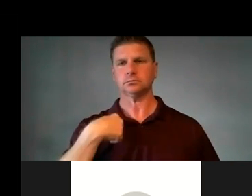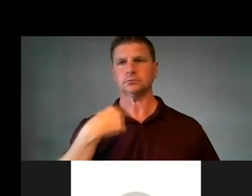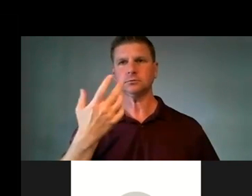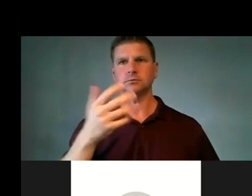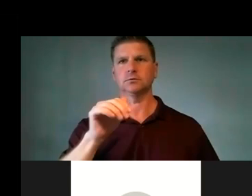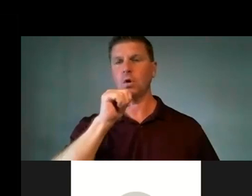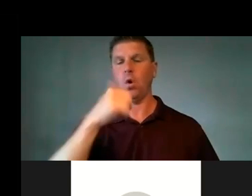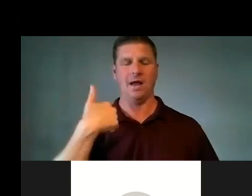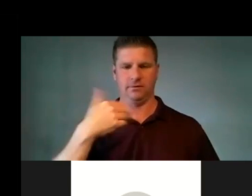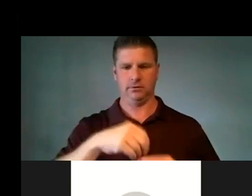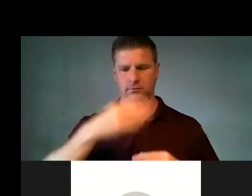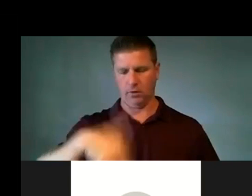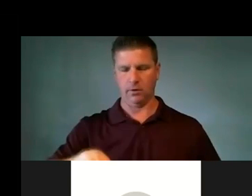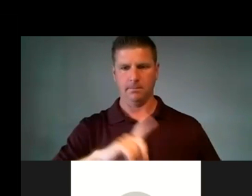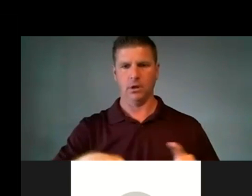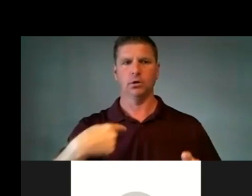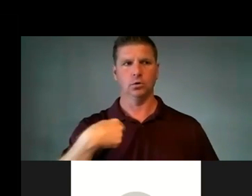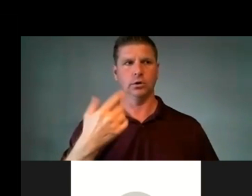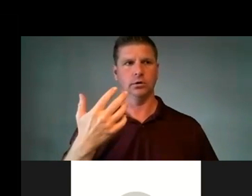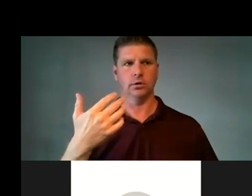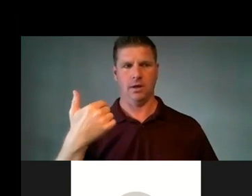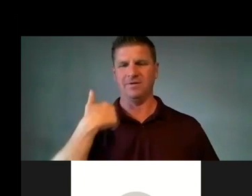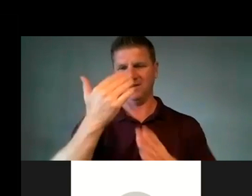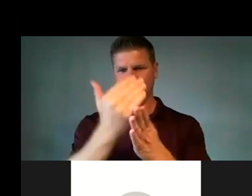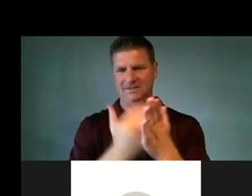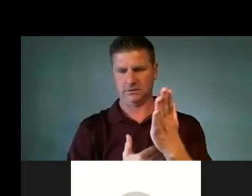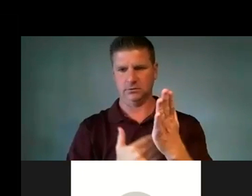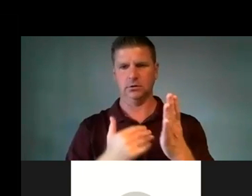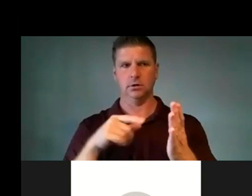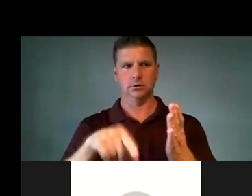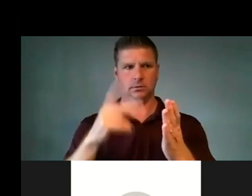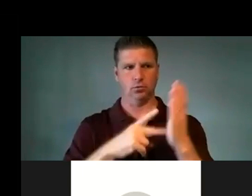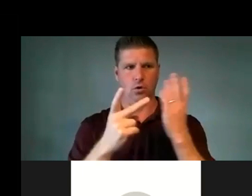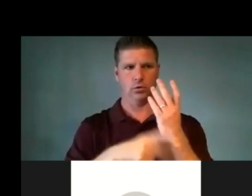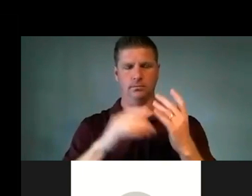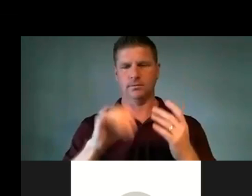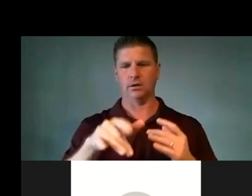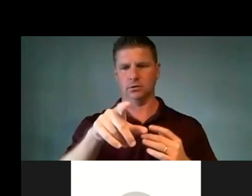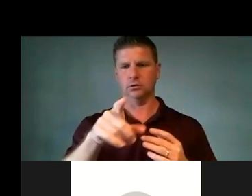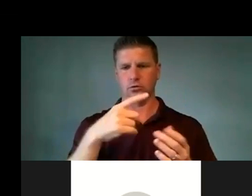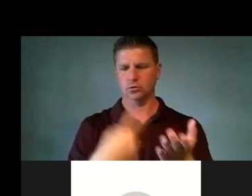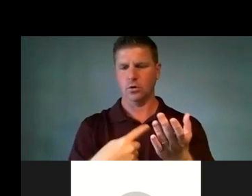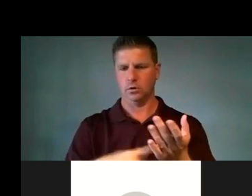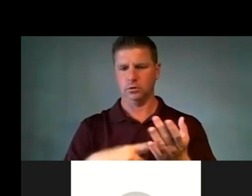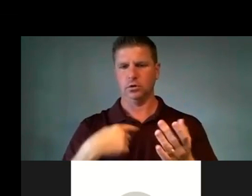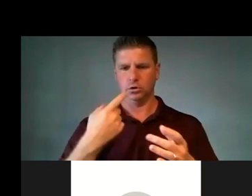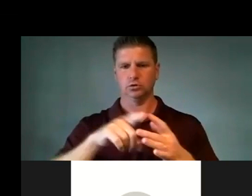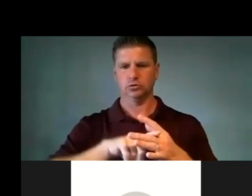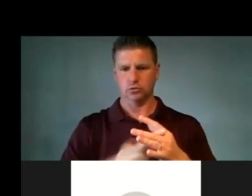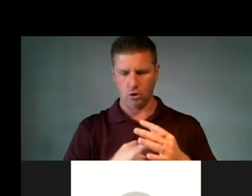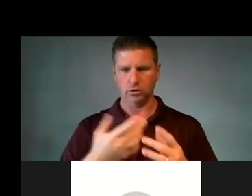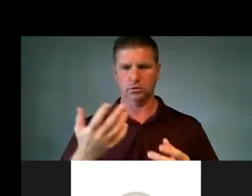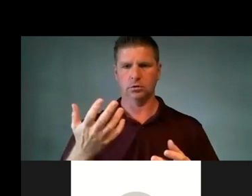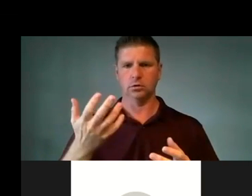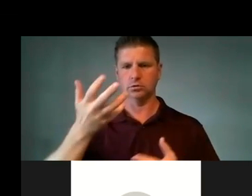don't have it right in front of me, but we have a list of these programs that you talked that we have started socializing. So